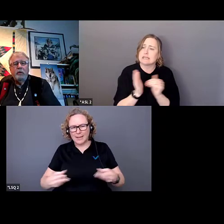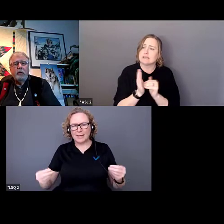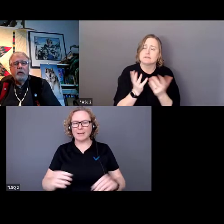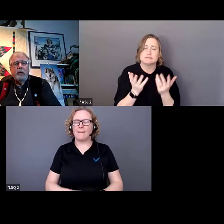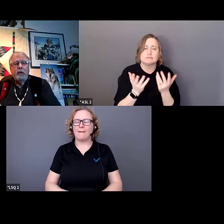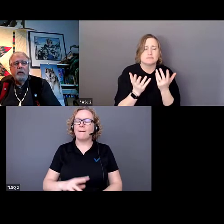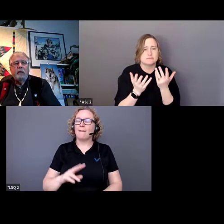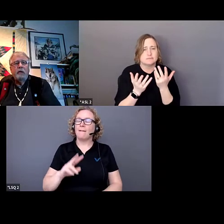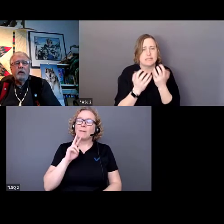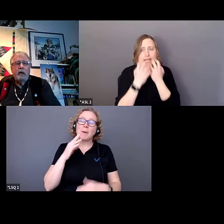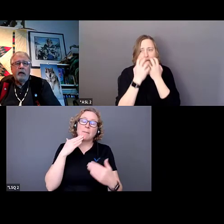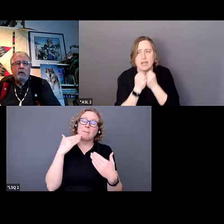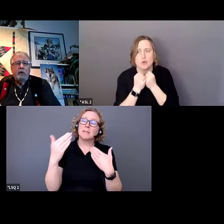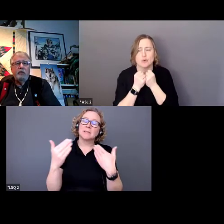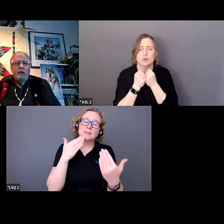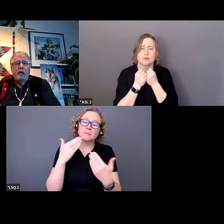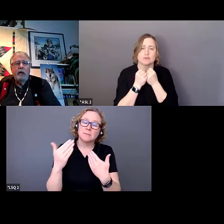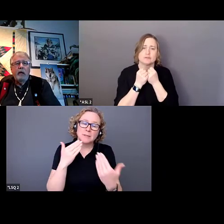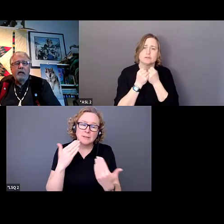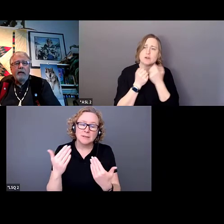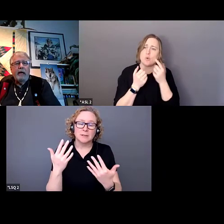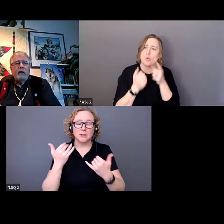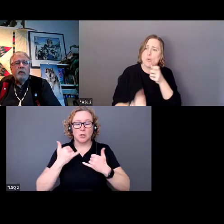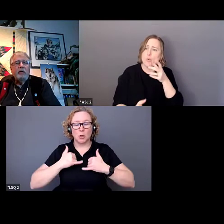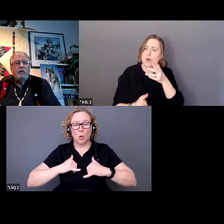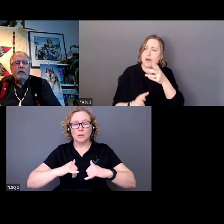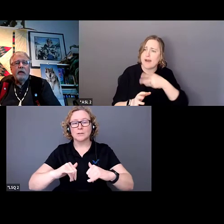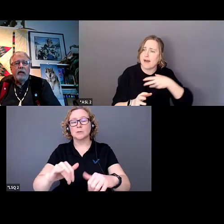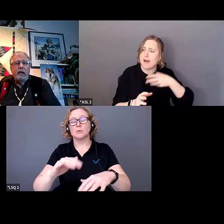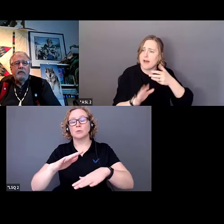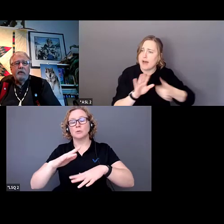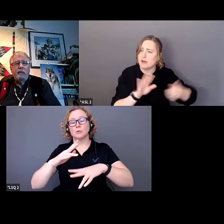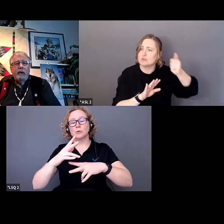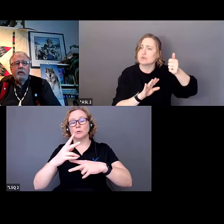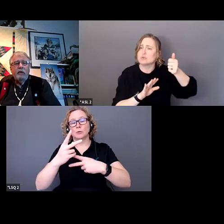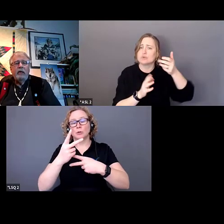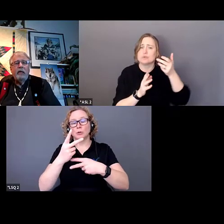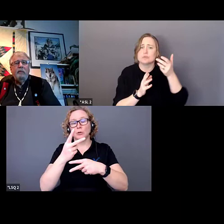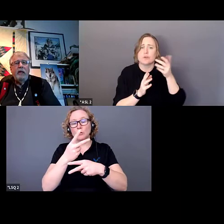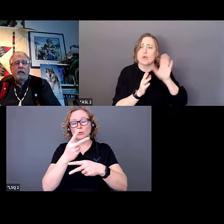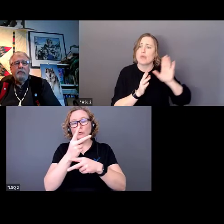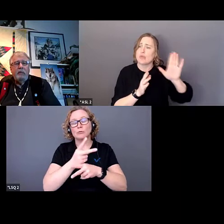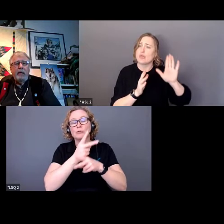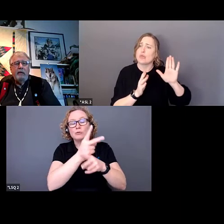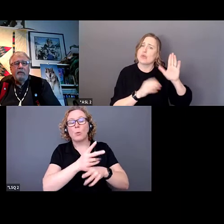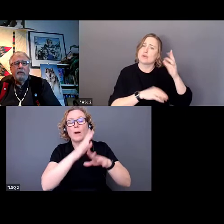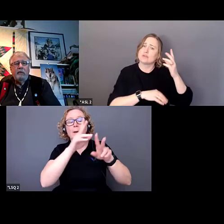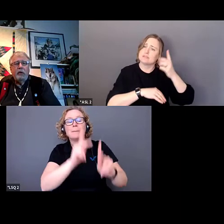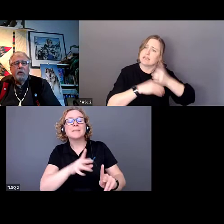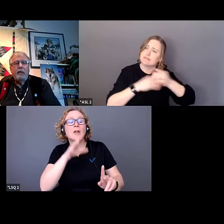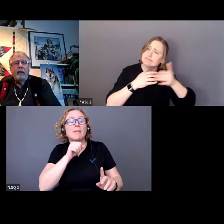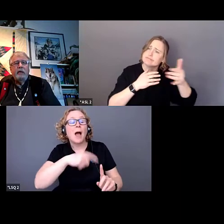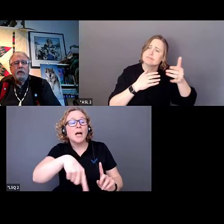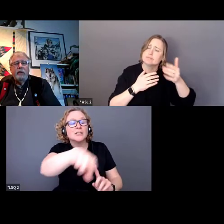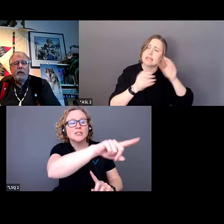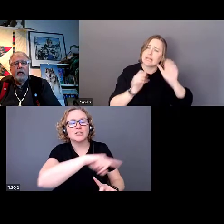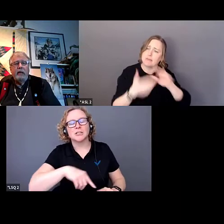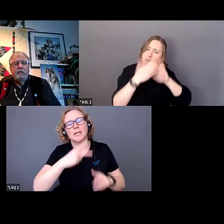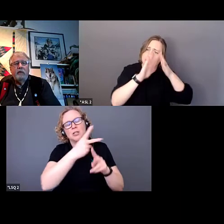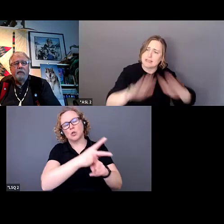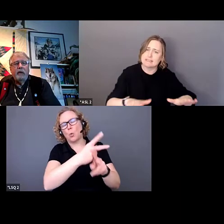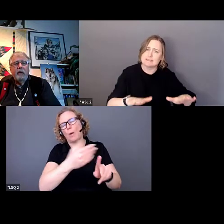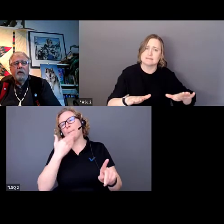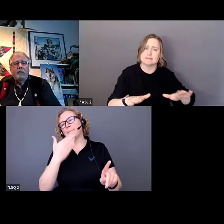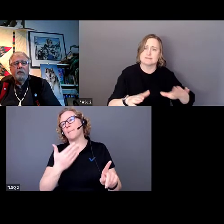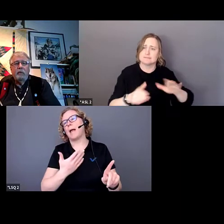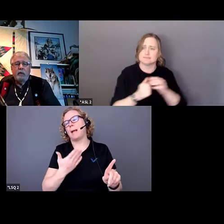and nurture and heal our elders in the latter parts of their days so that they might live in peace for the remainder of their